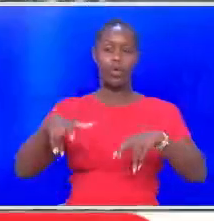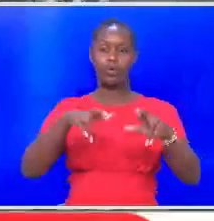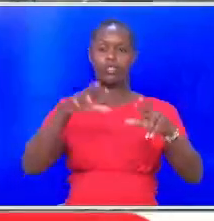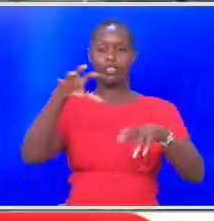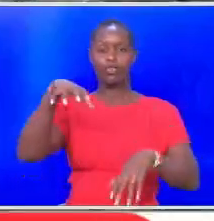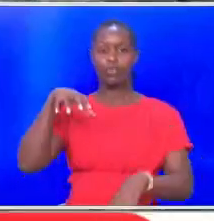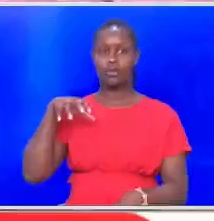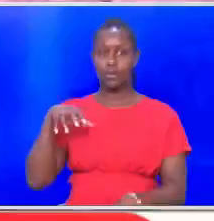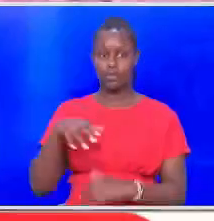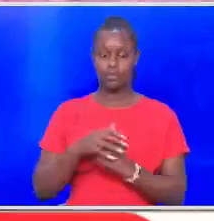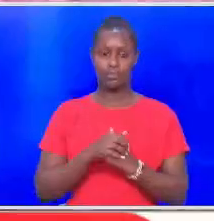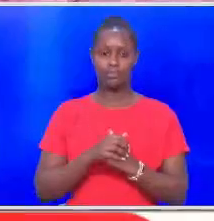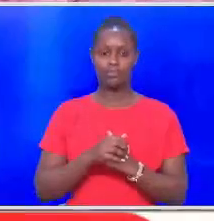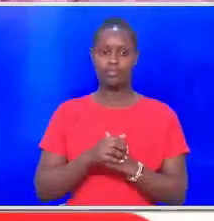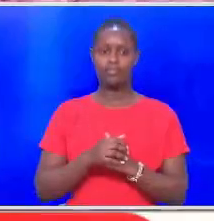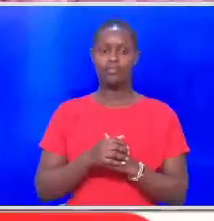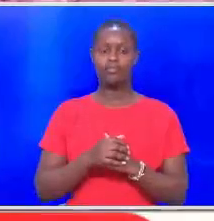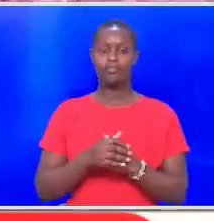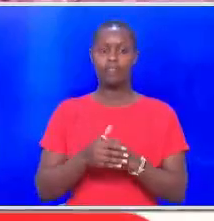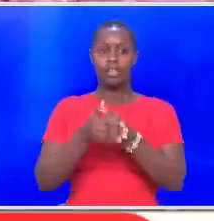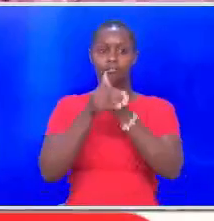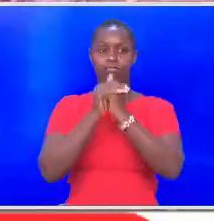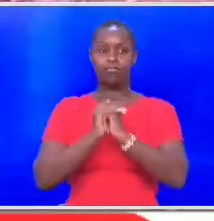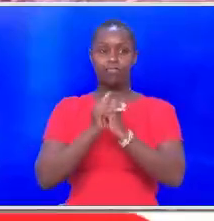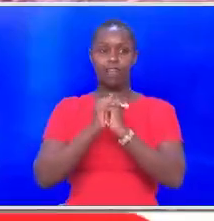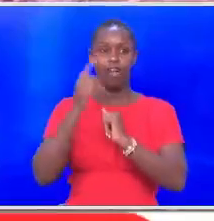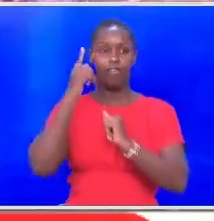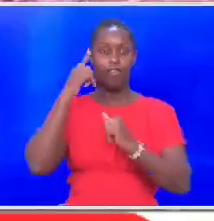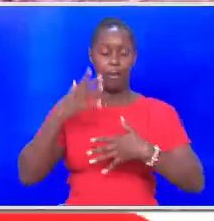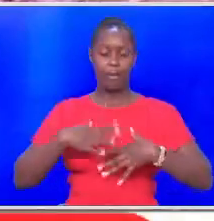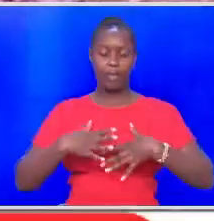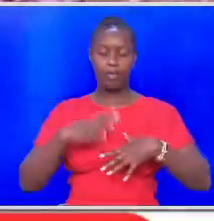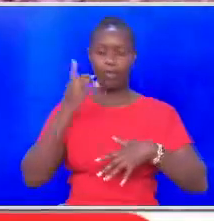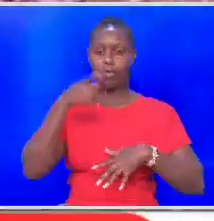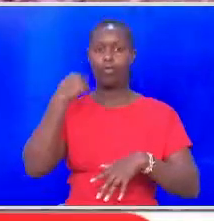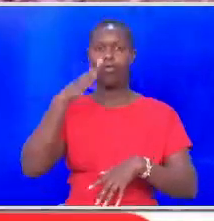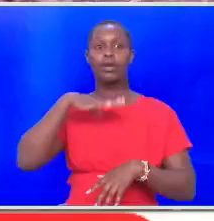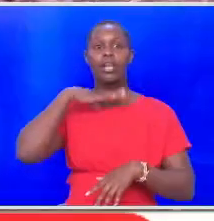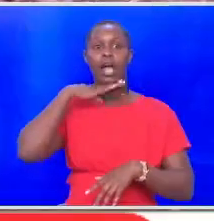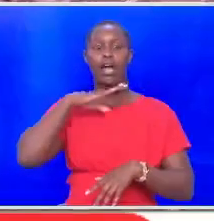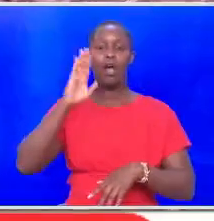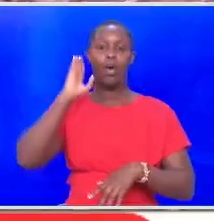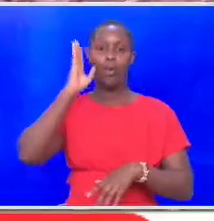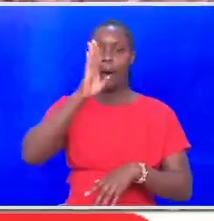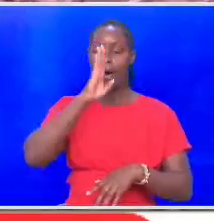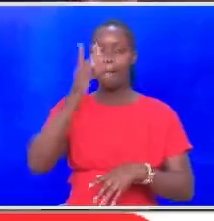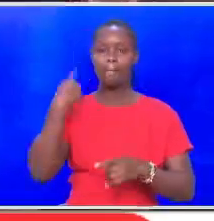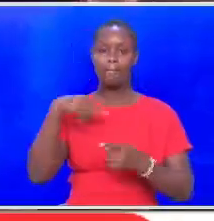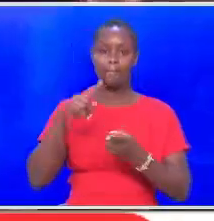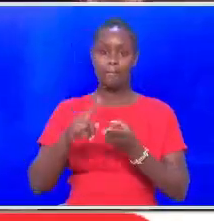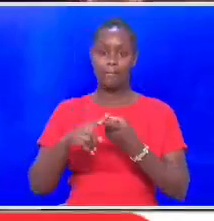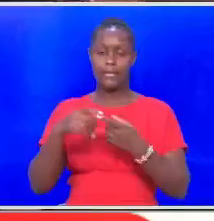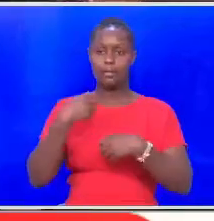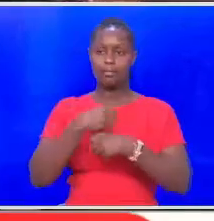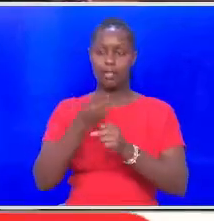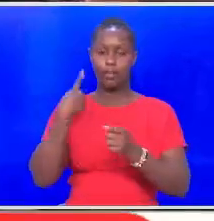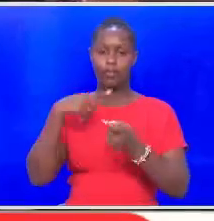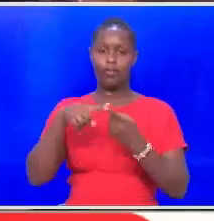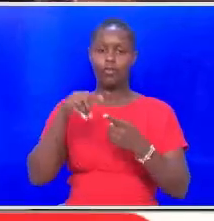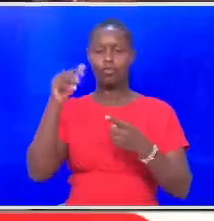Ibada ya wafu ya waliofariki dunia katika mkasa wa Maimahio itaandaliwa kuwakumbuka waliofariki dunia. Those who are